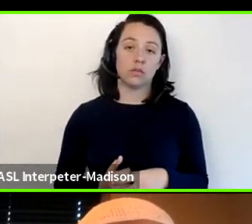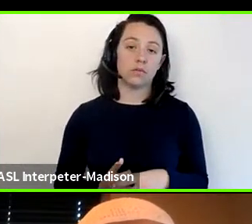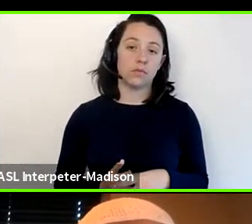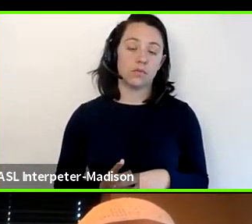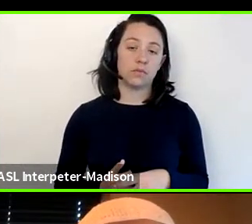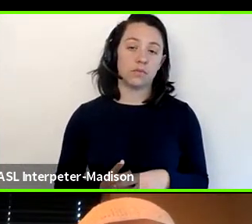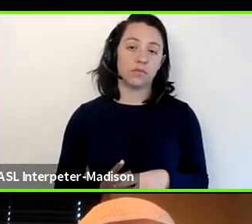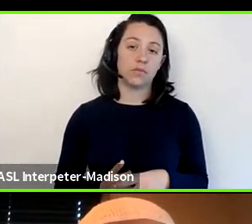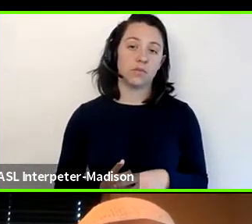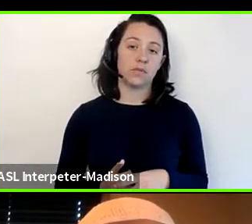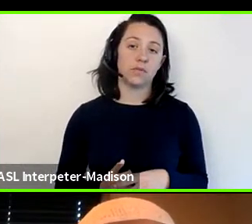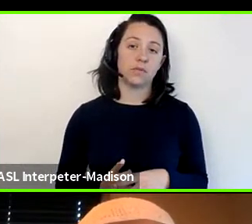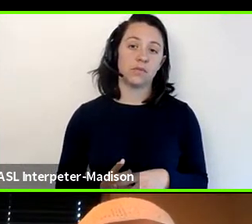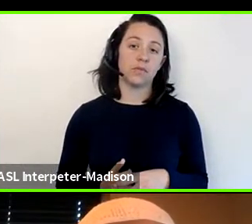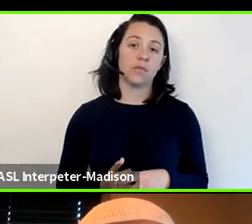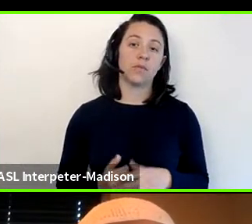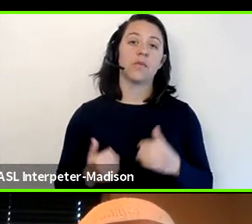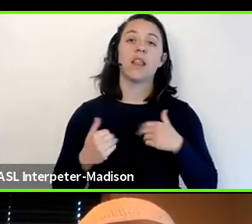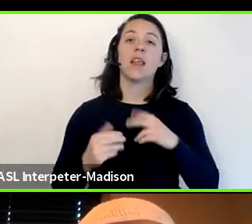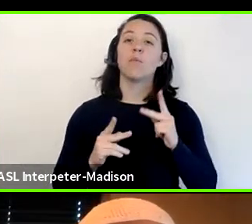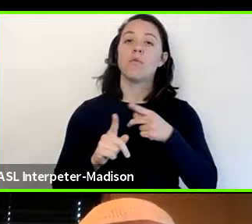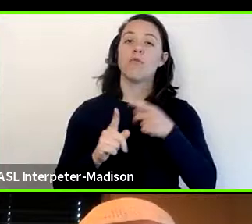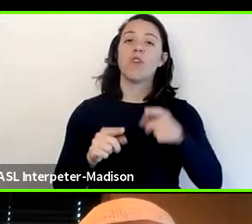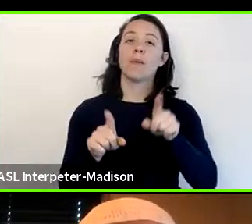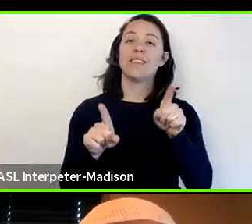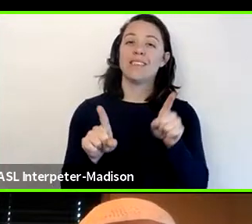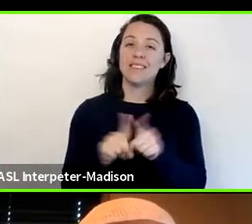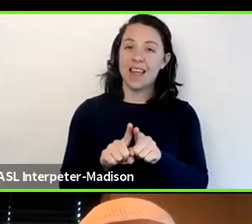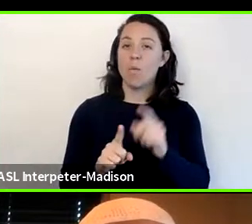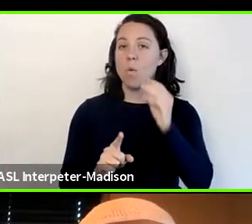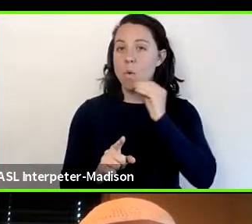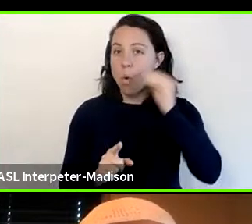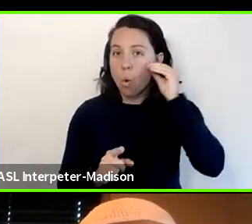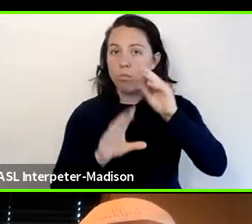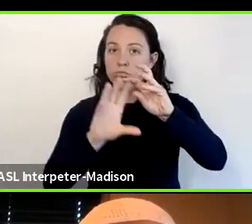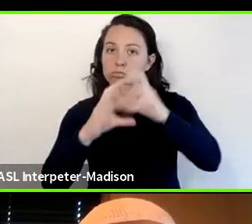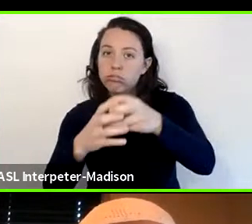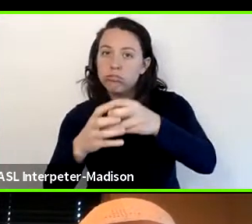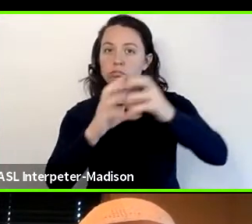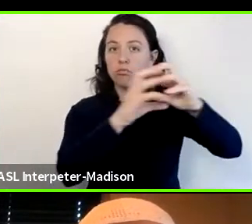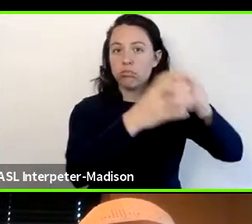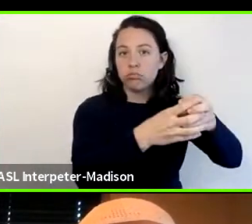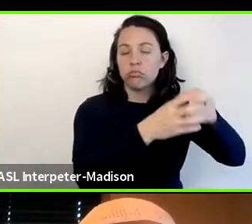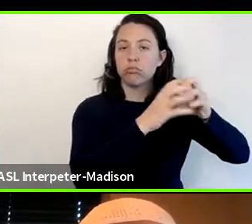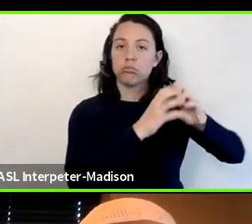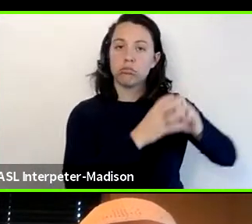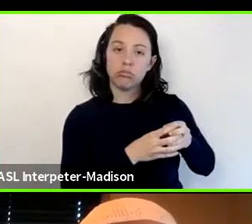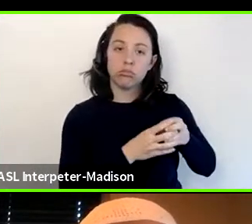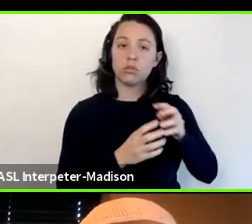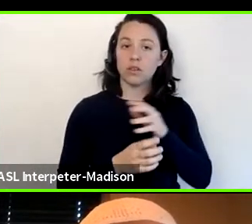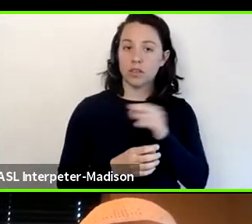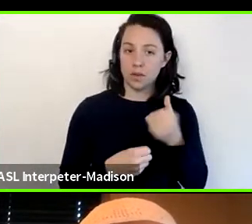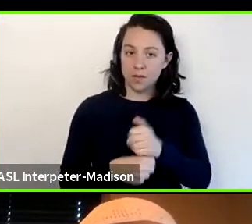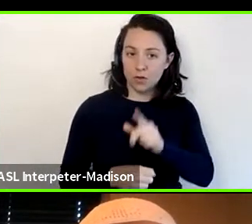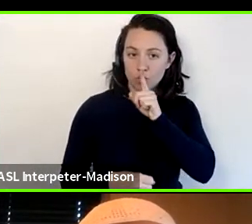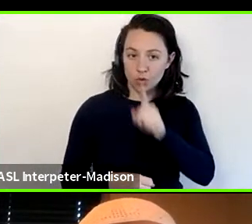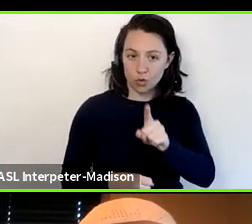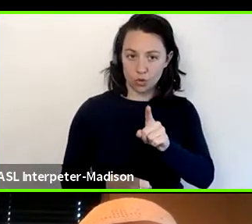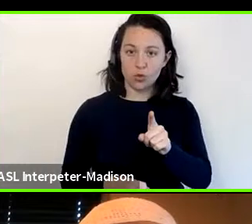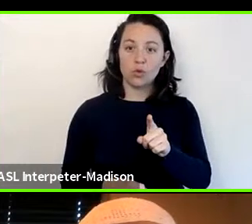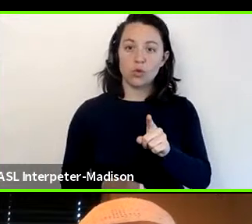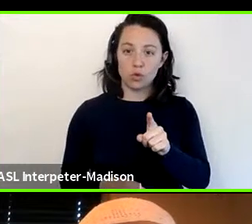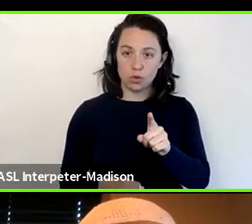have people of the same household stay together and ensure that there's adequate